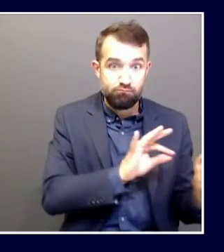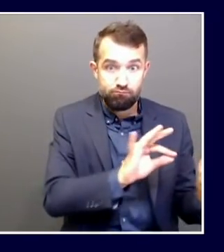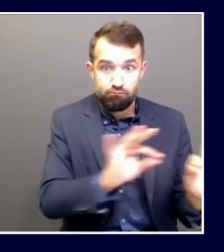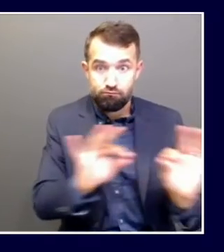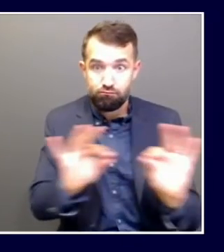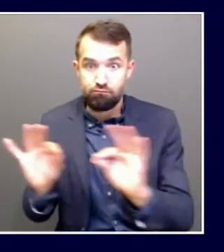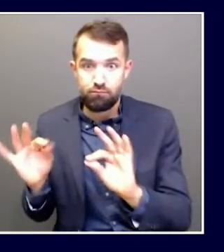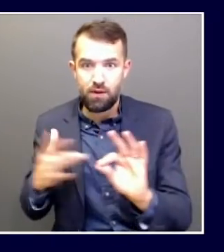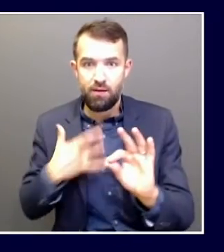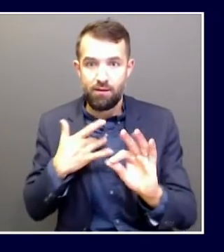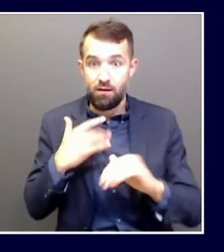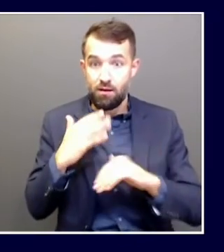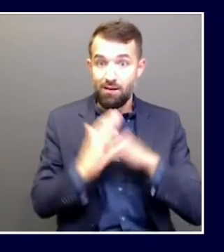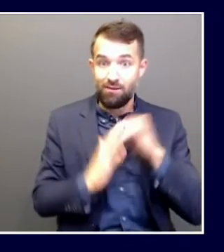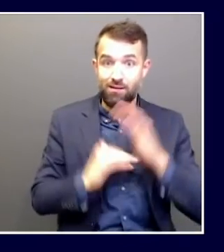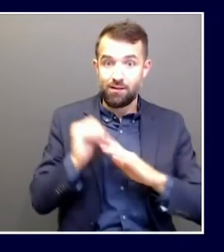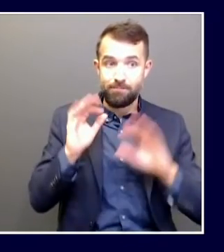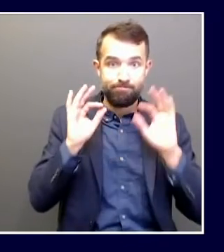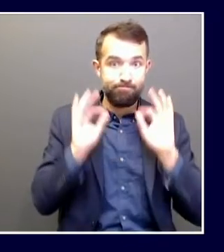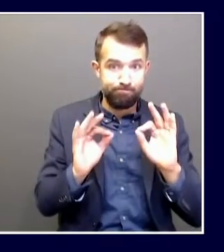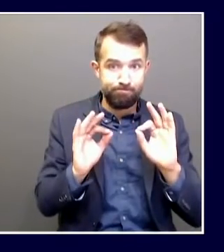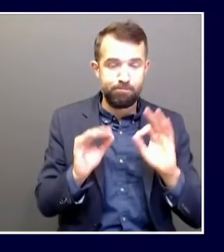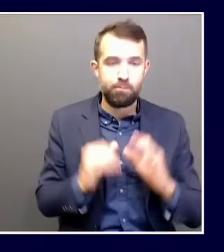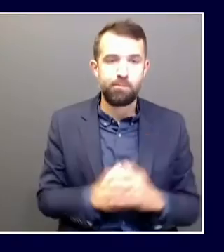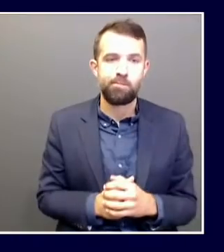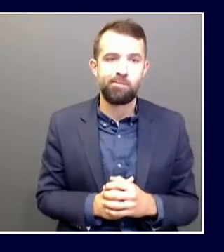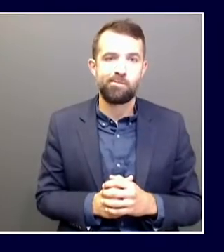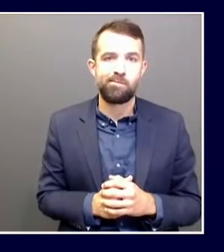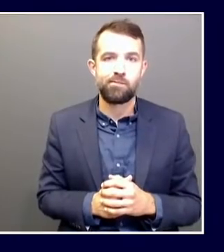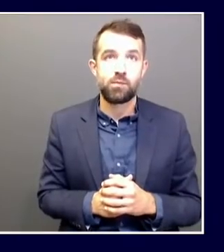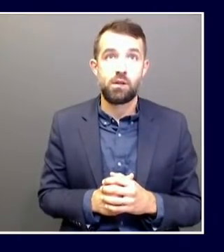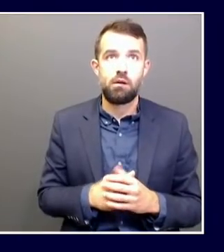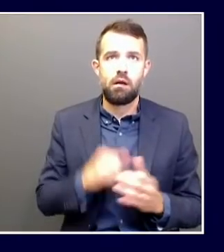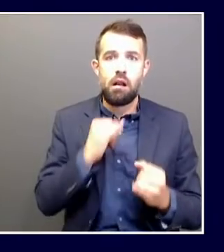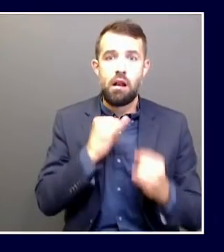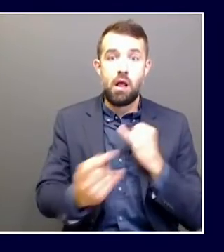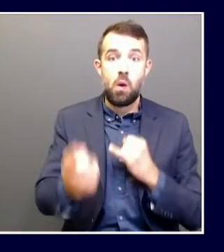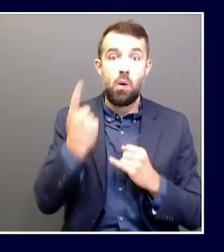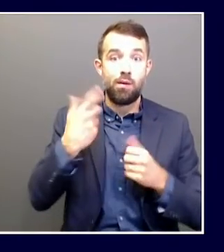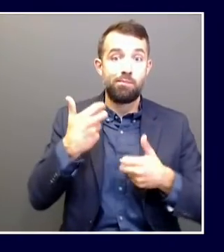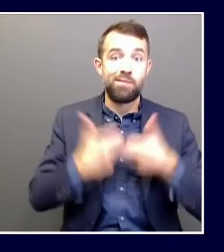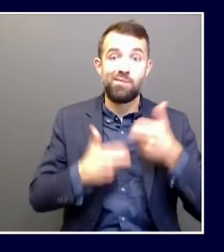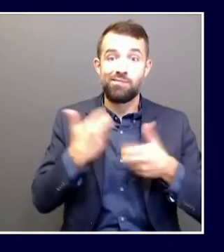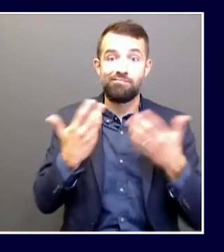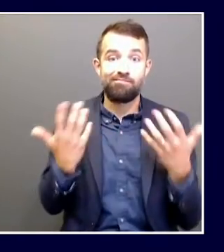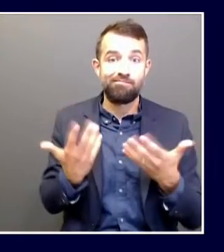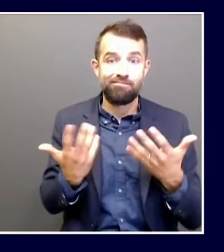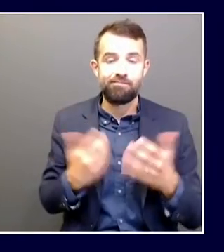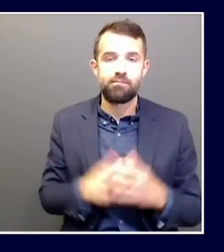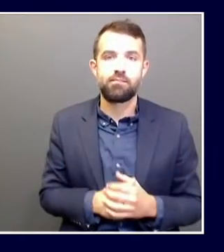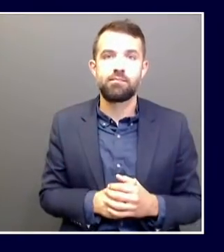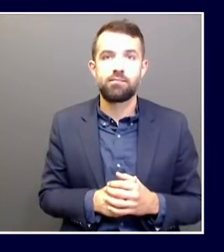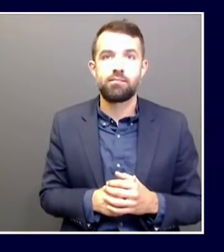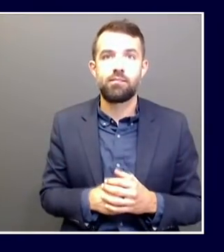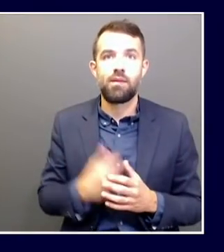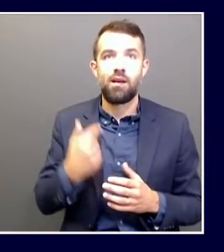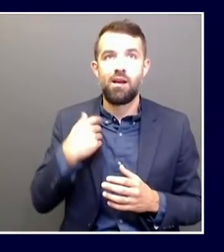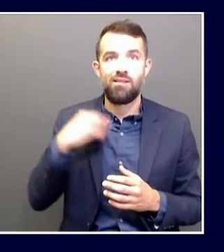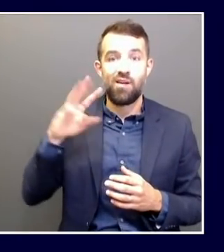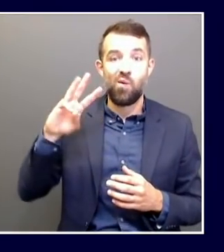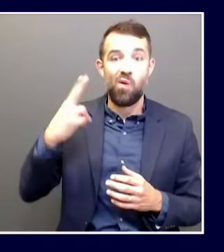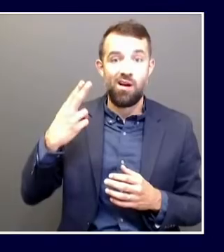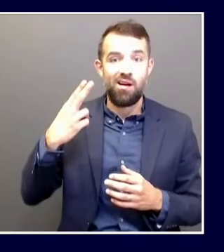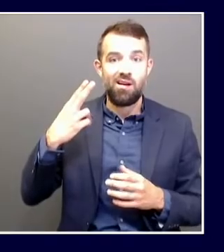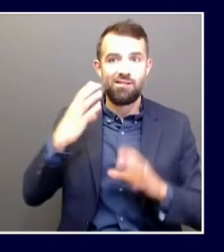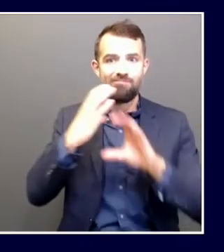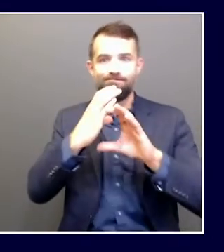we solve the last mile problem, which is to say it's all well and good for us to have tests in our warehouse, but we've got to get them to the parts